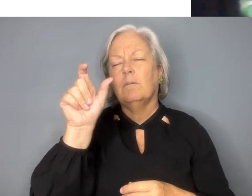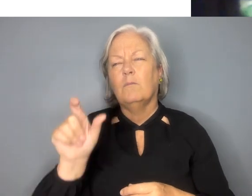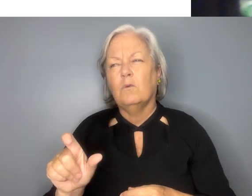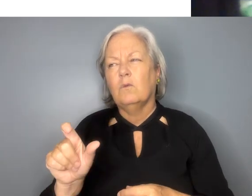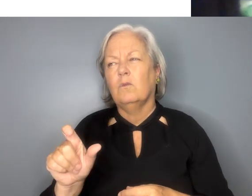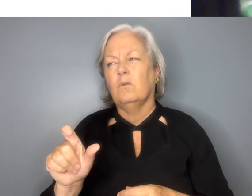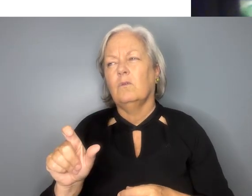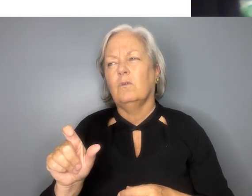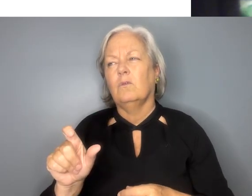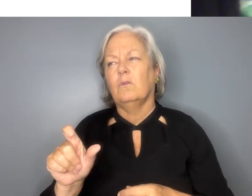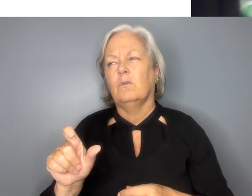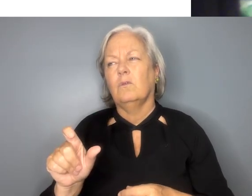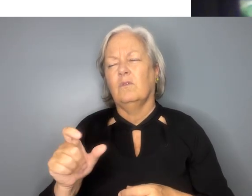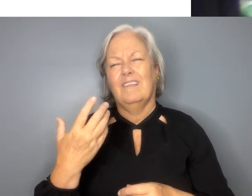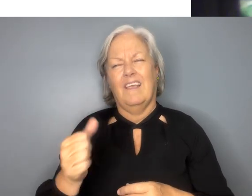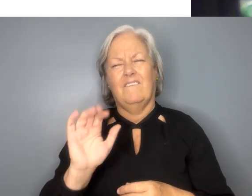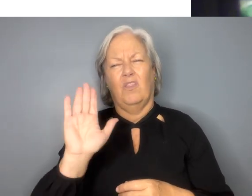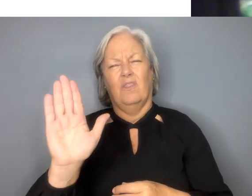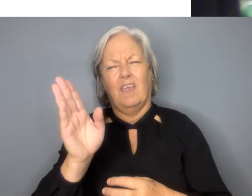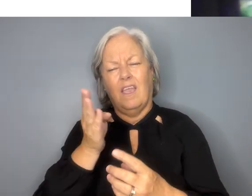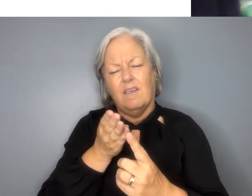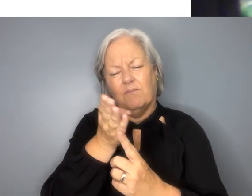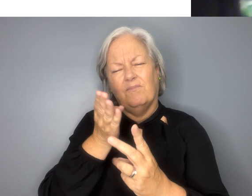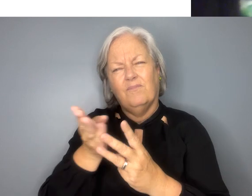base elements and